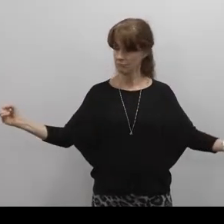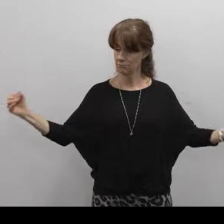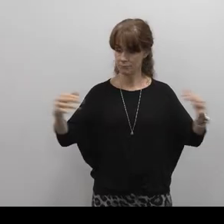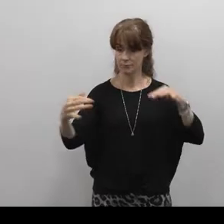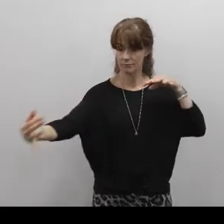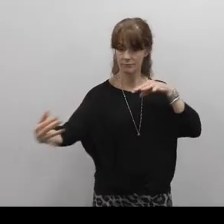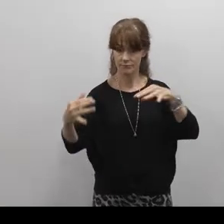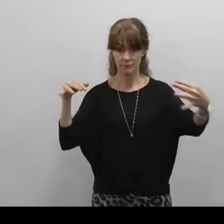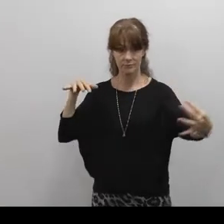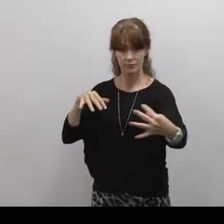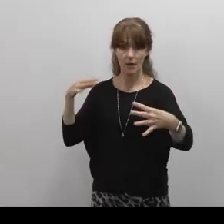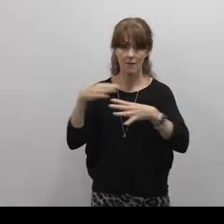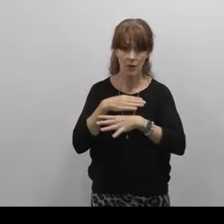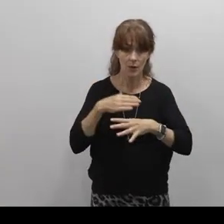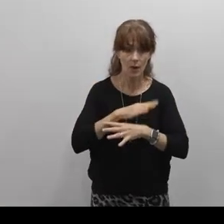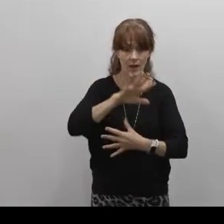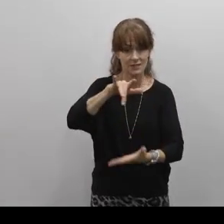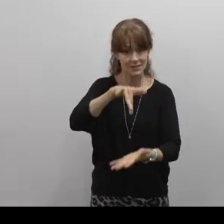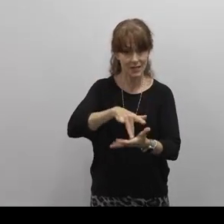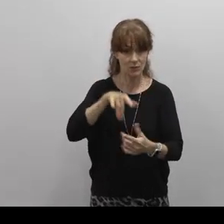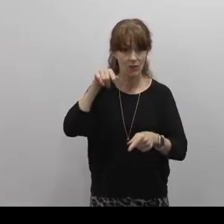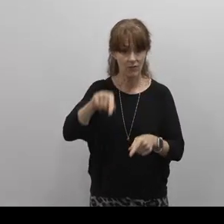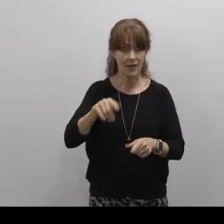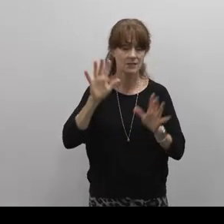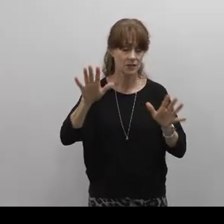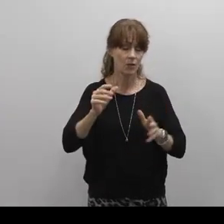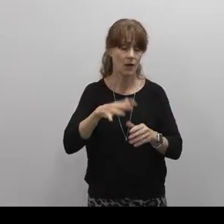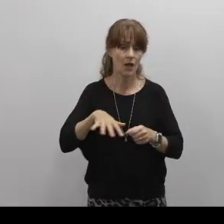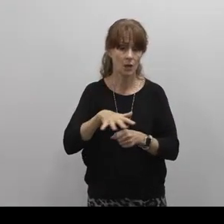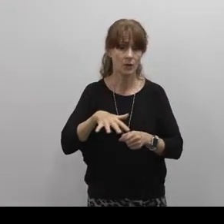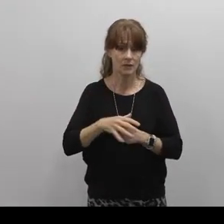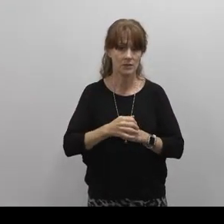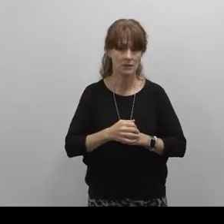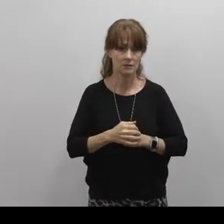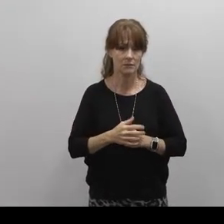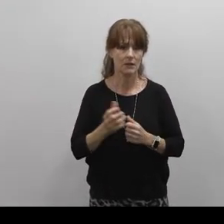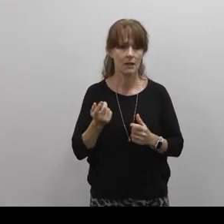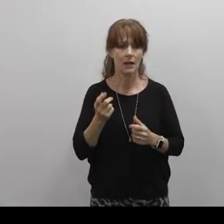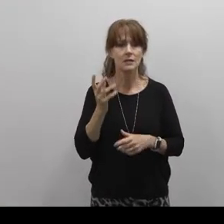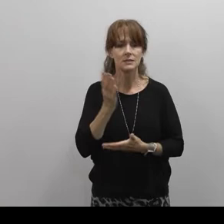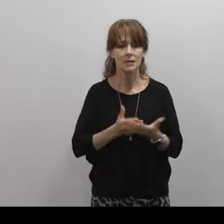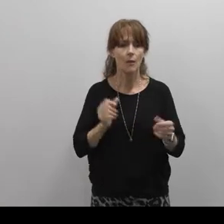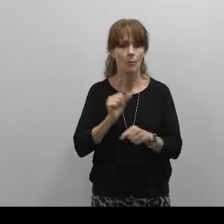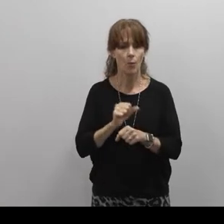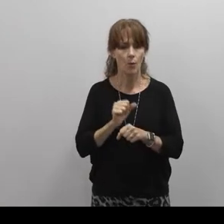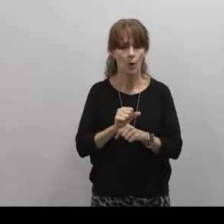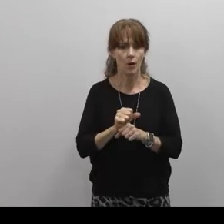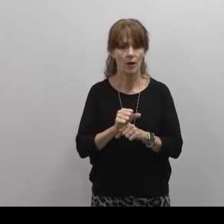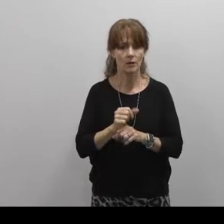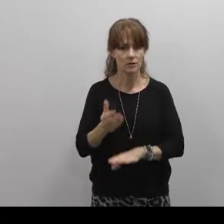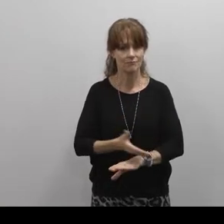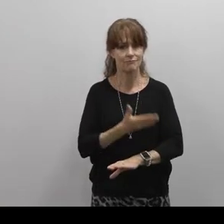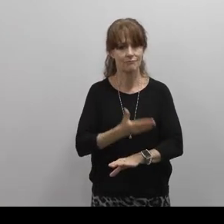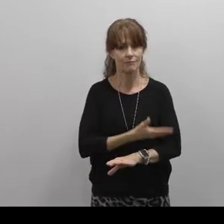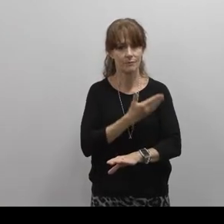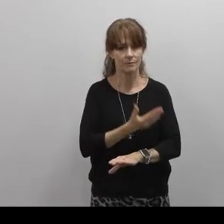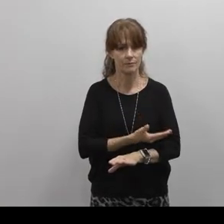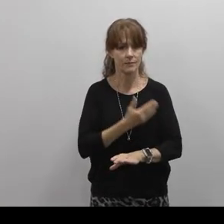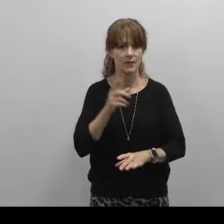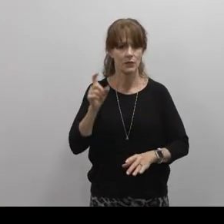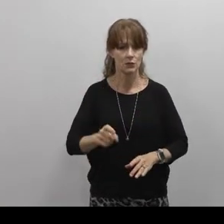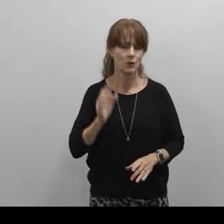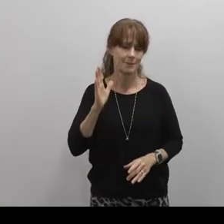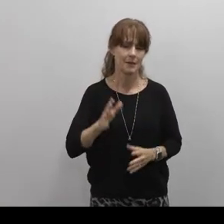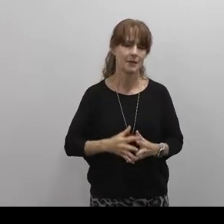access and freeway access and being central, it's a great location. We just know there's a bit of work for us to do to get that facility up to where it